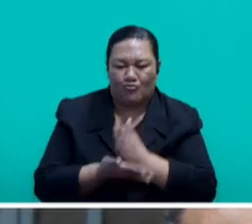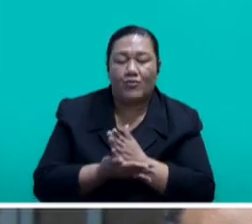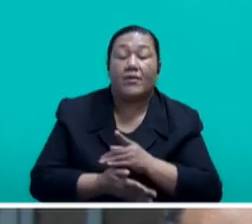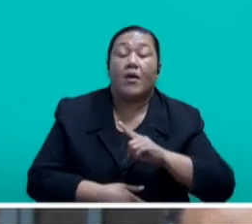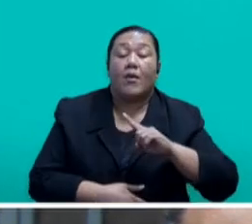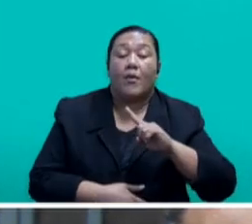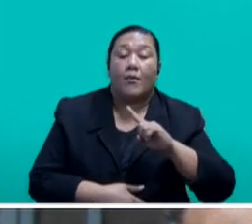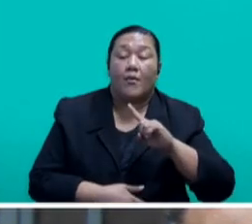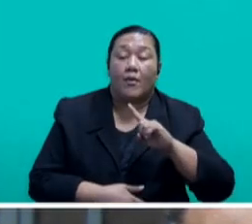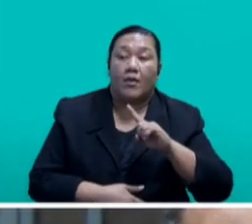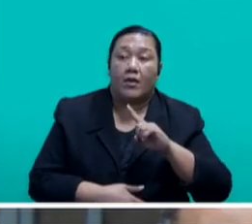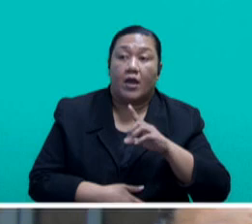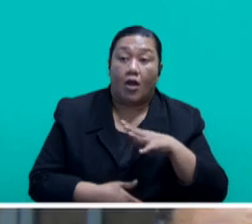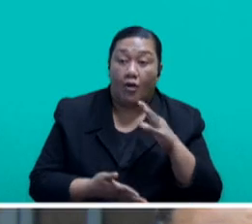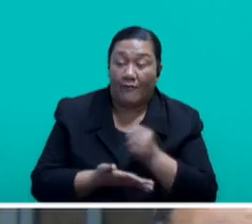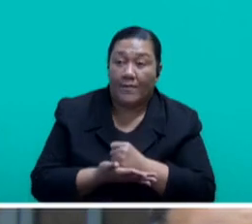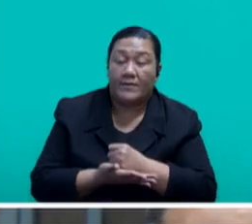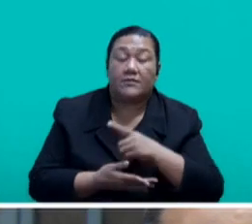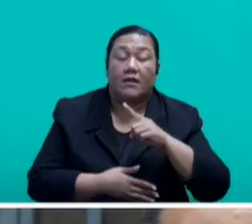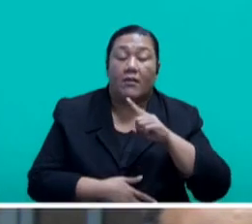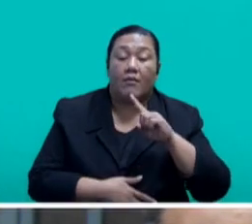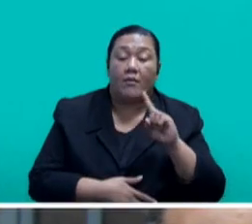is that if you are reading something